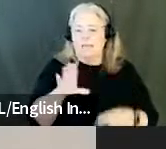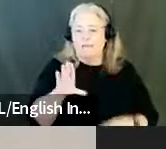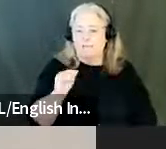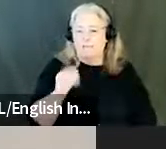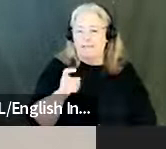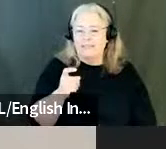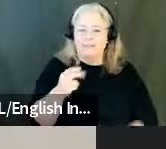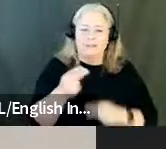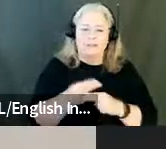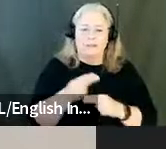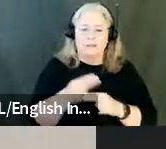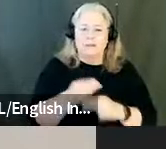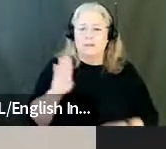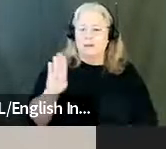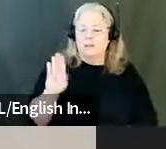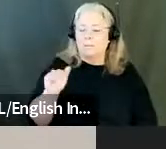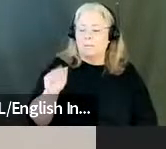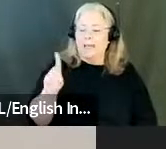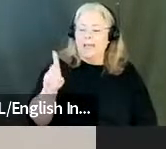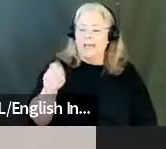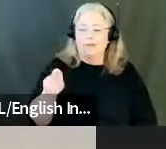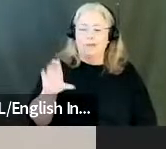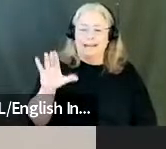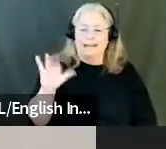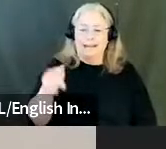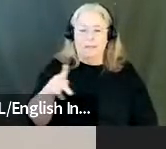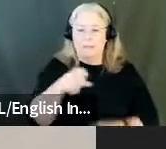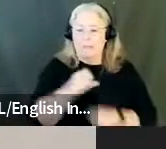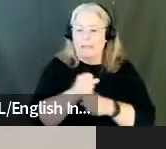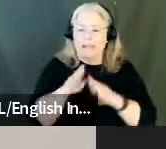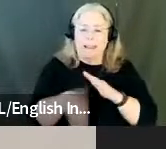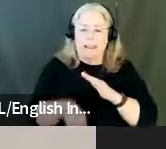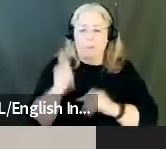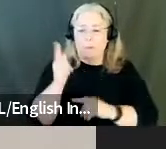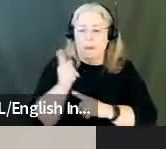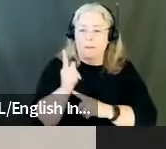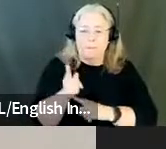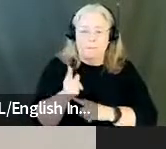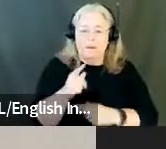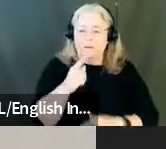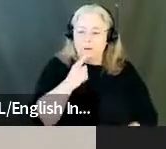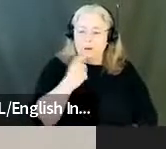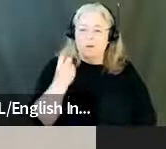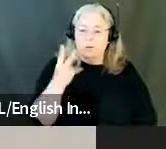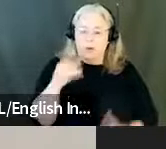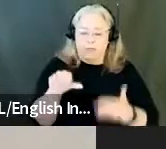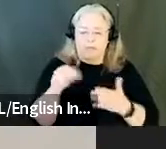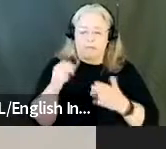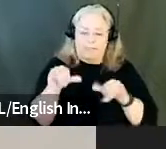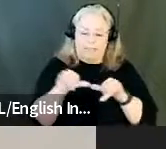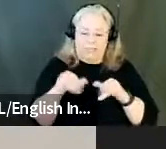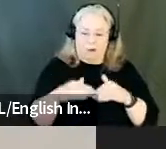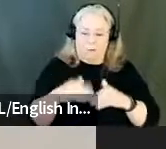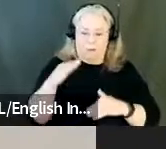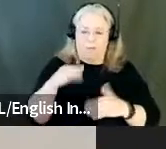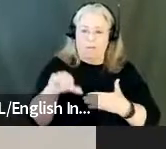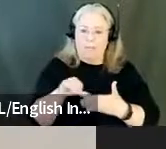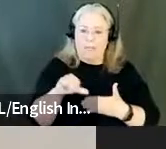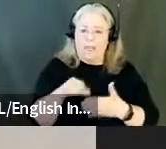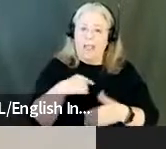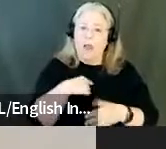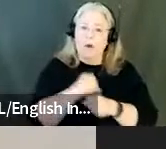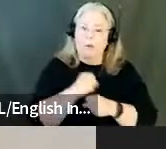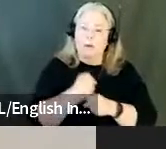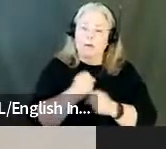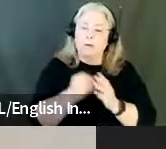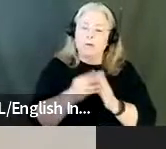then just using binder clips. This can be made in under 1 minute. It's 12 inches above the page, but I made it so that the